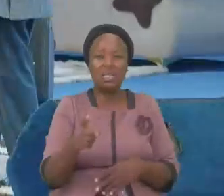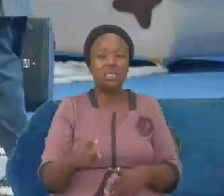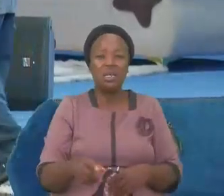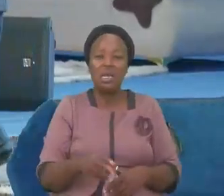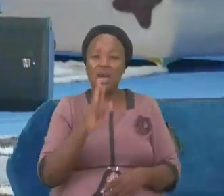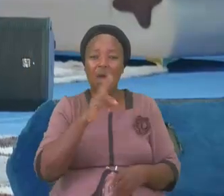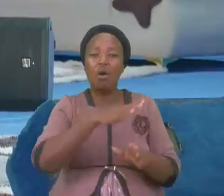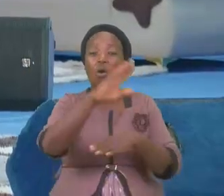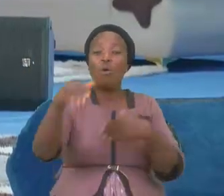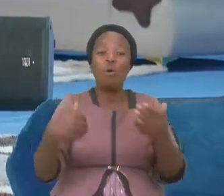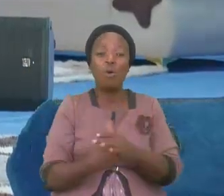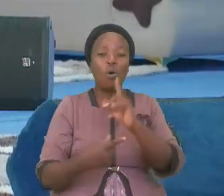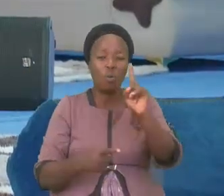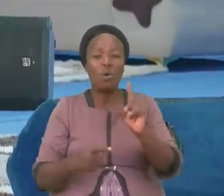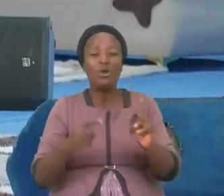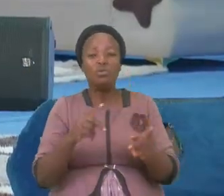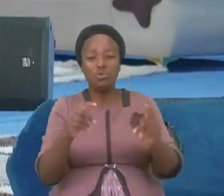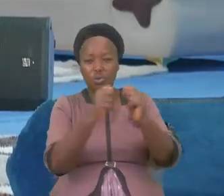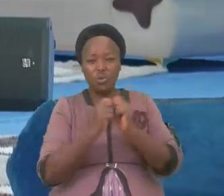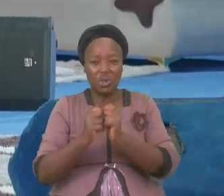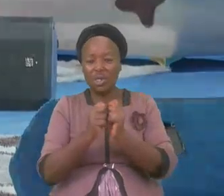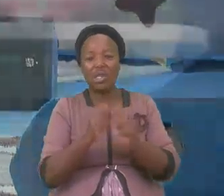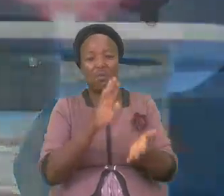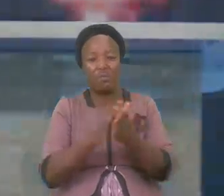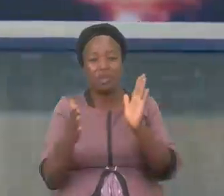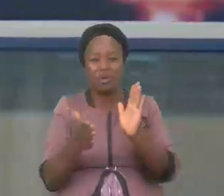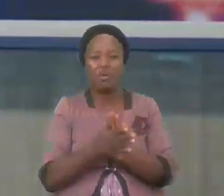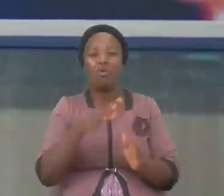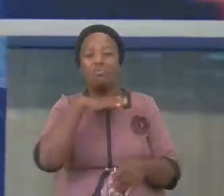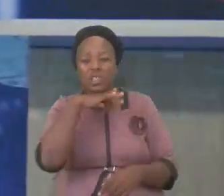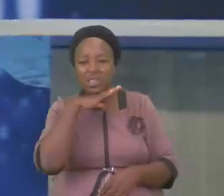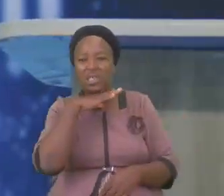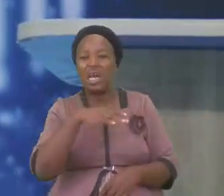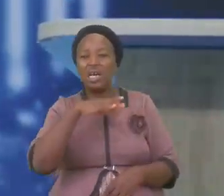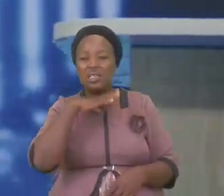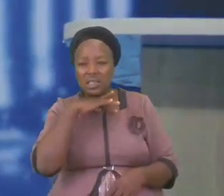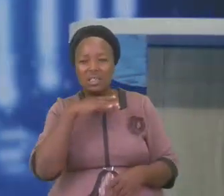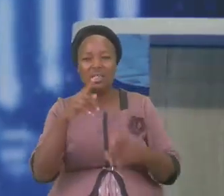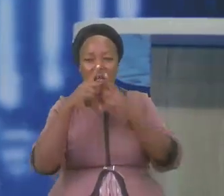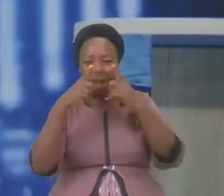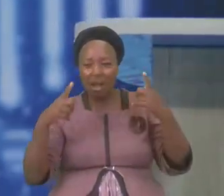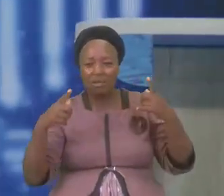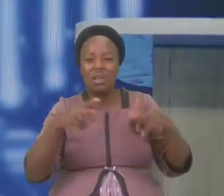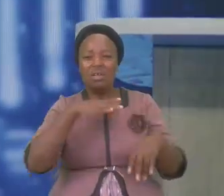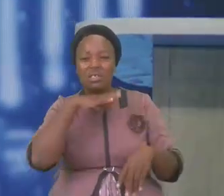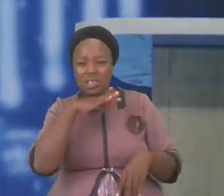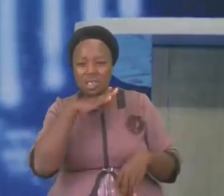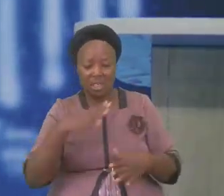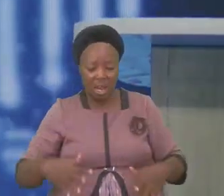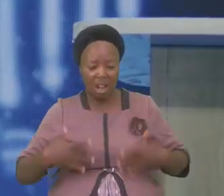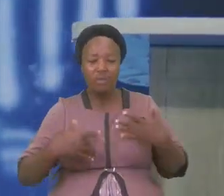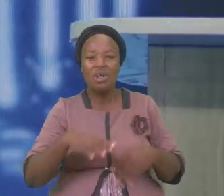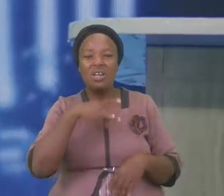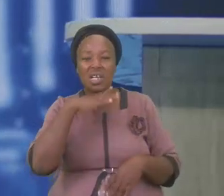language, filthy lifestyle, filthy dressing, and filthy disposition, and filthy action.